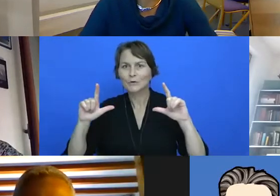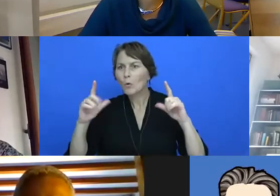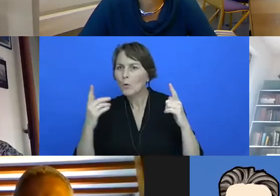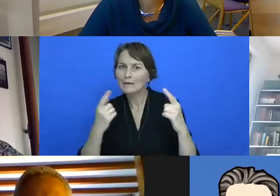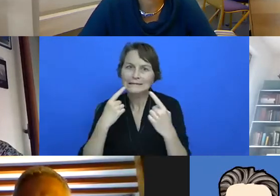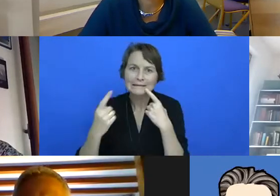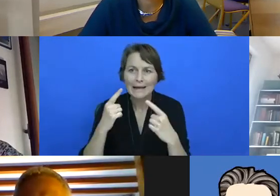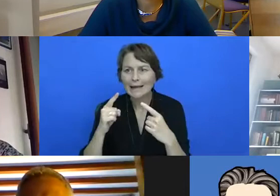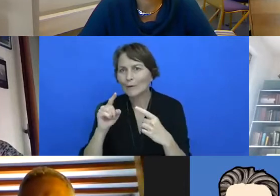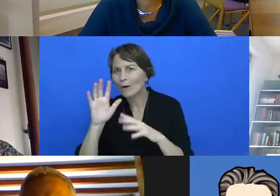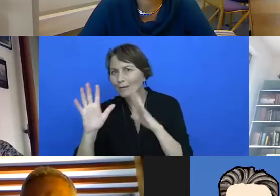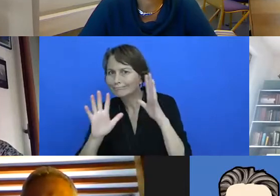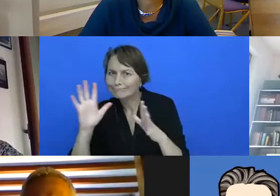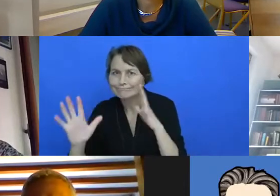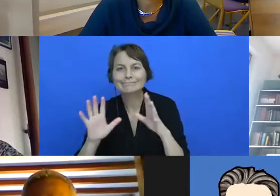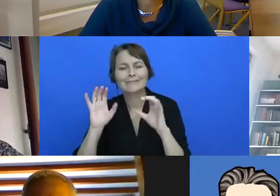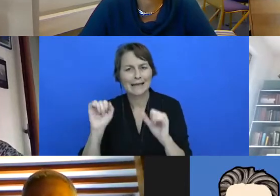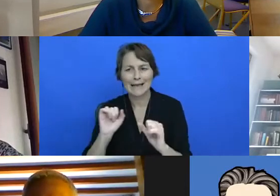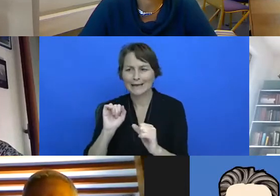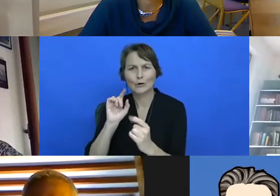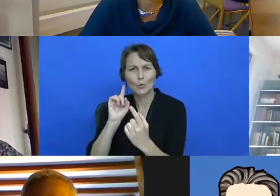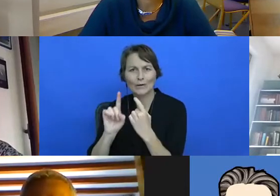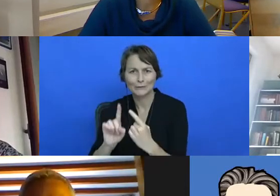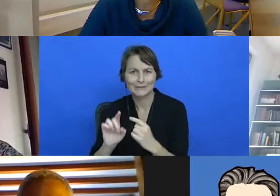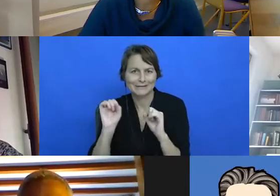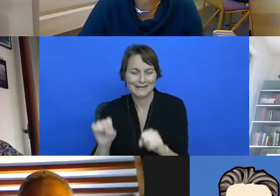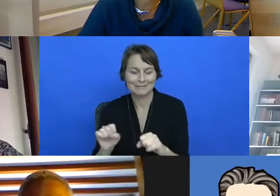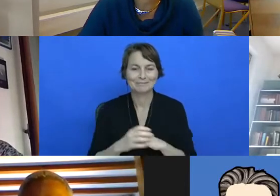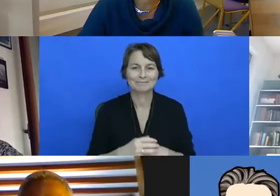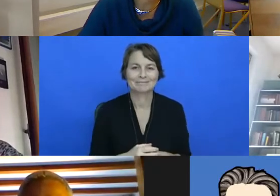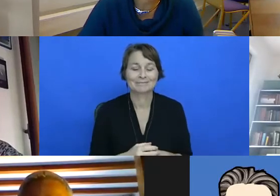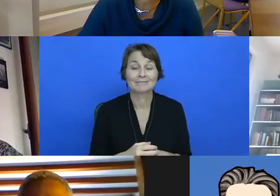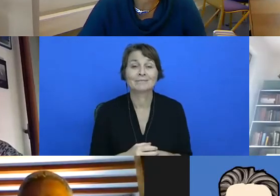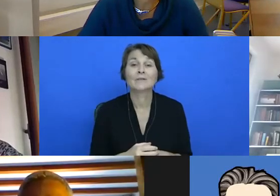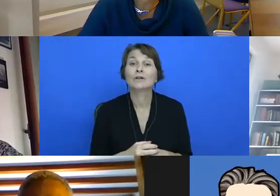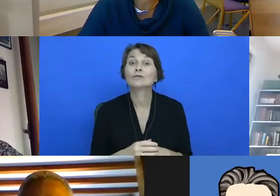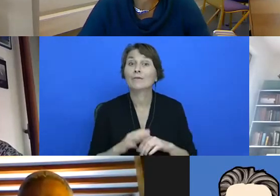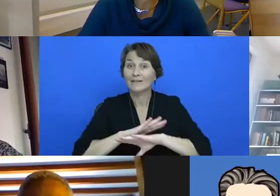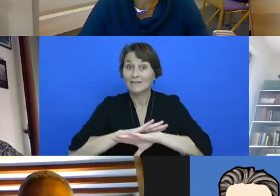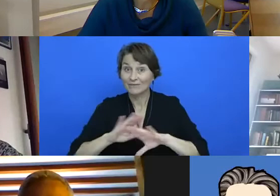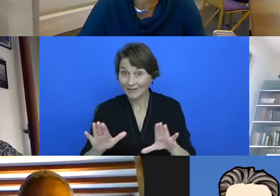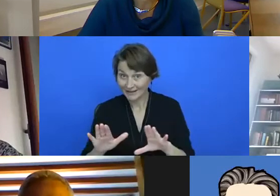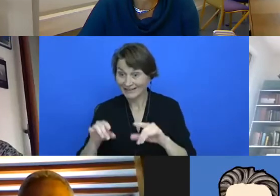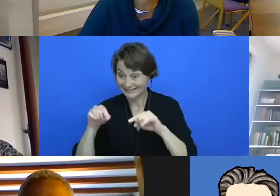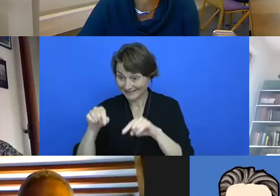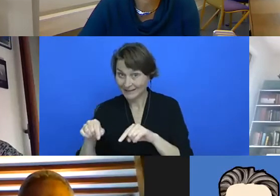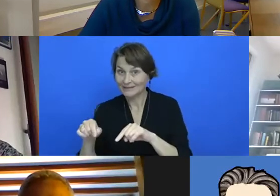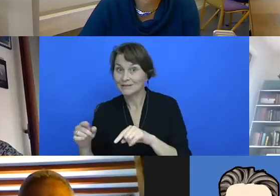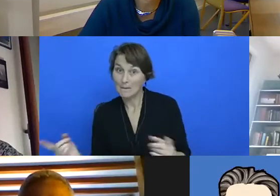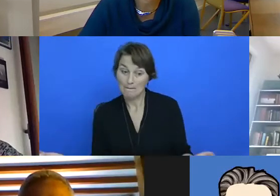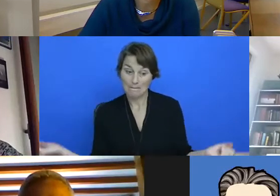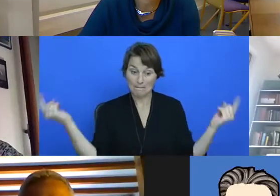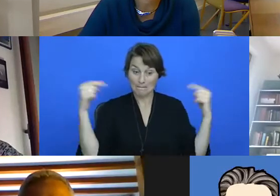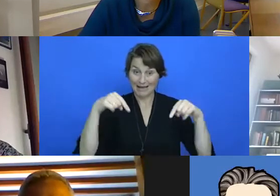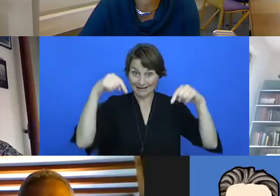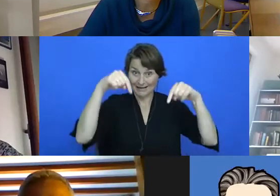comments. And our tentative plan is to start all together as a group and then break up into smaller